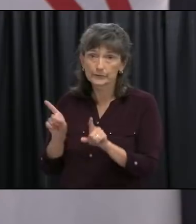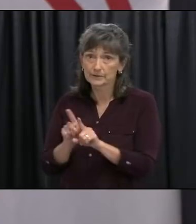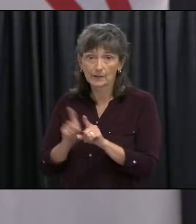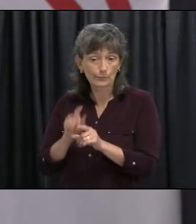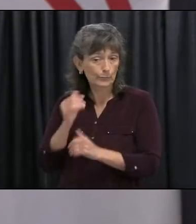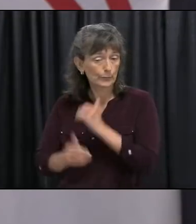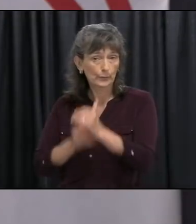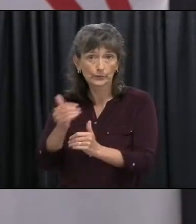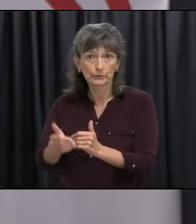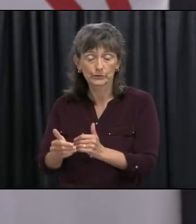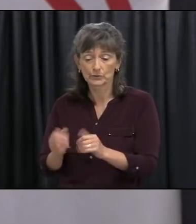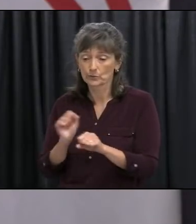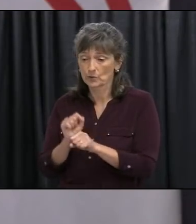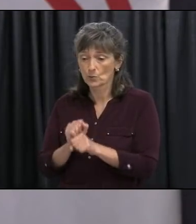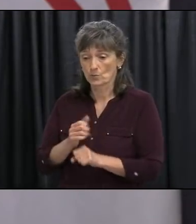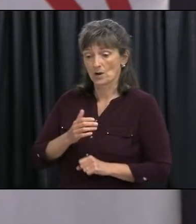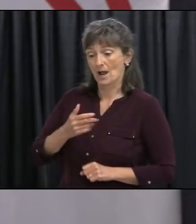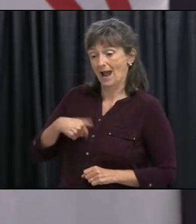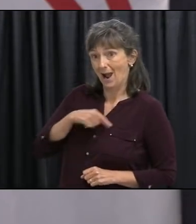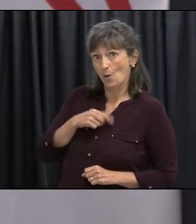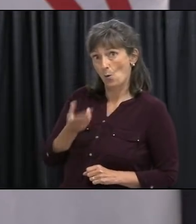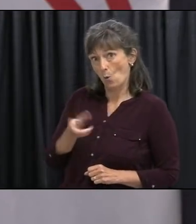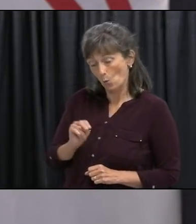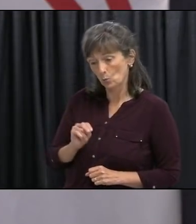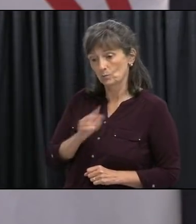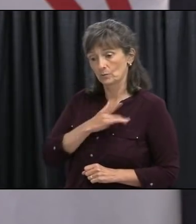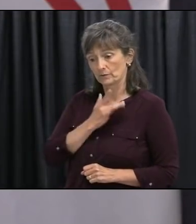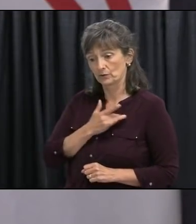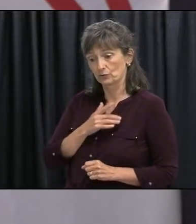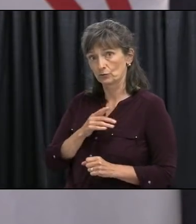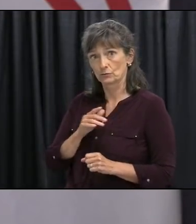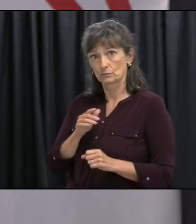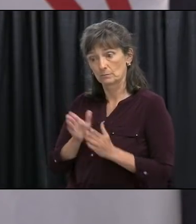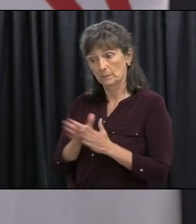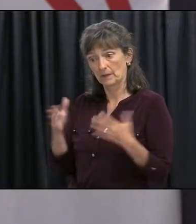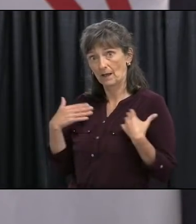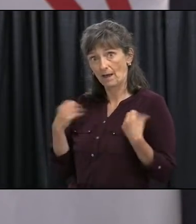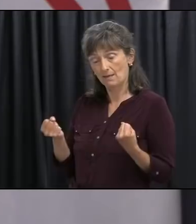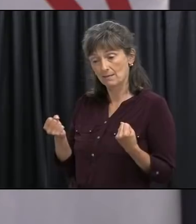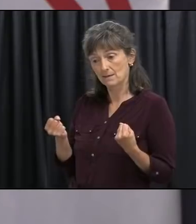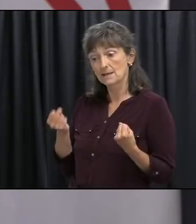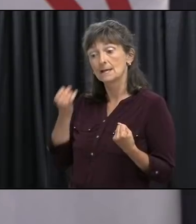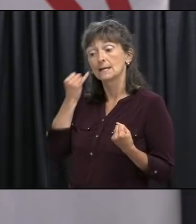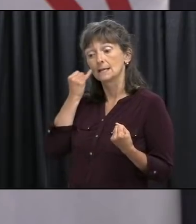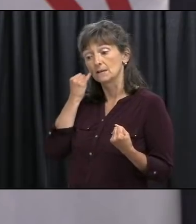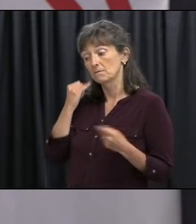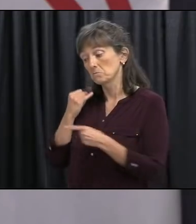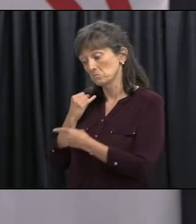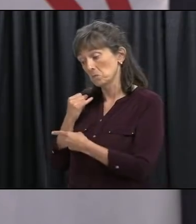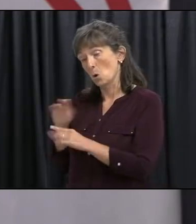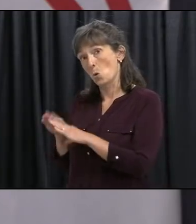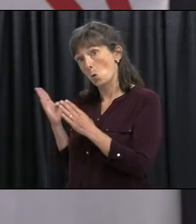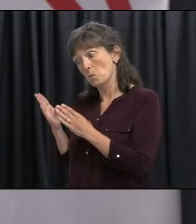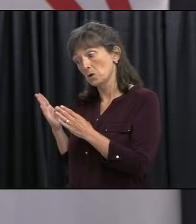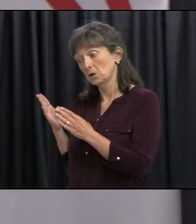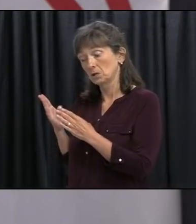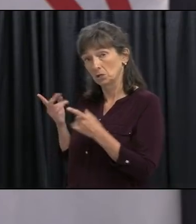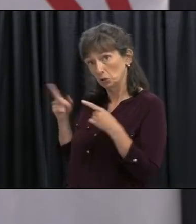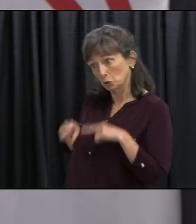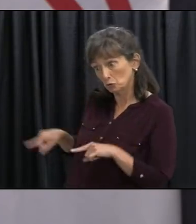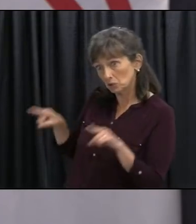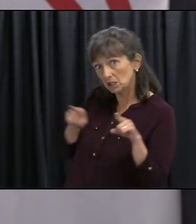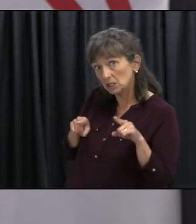working with our own officials. And of course, if we get to a point we can see an agreement on this, then we will explore that